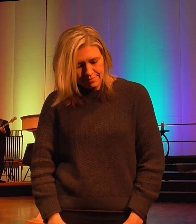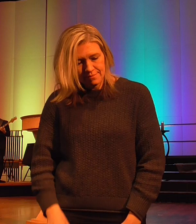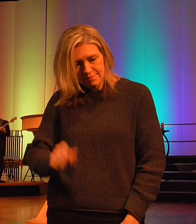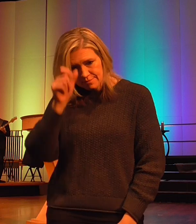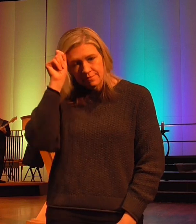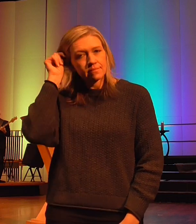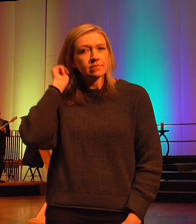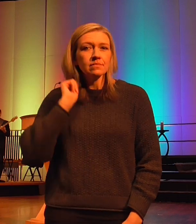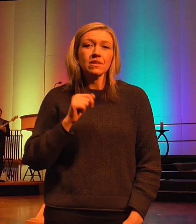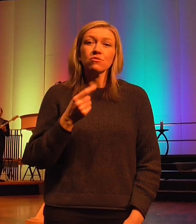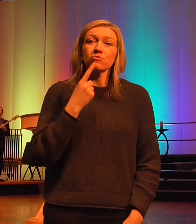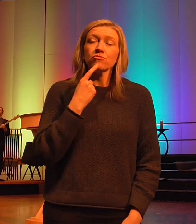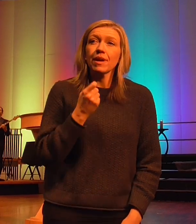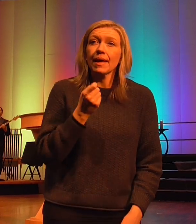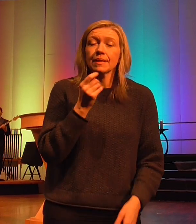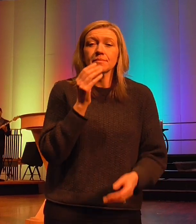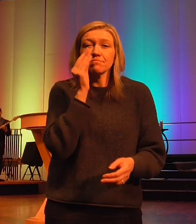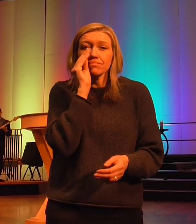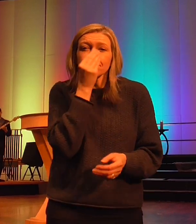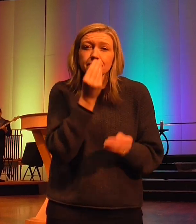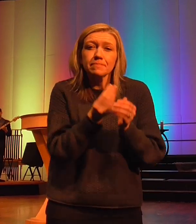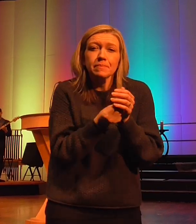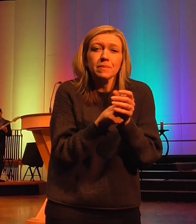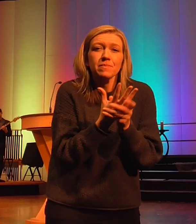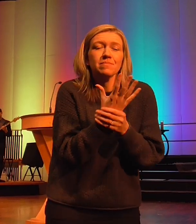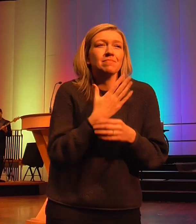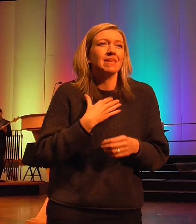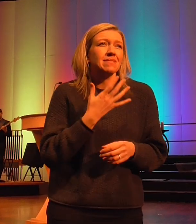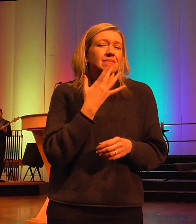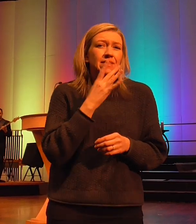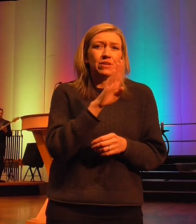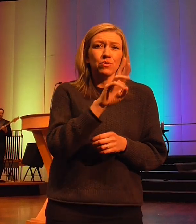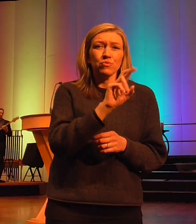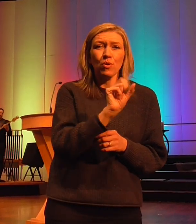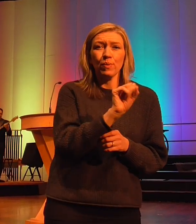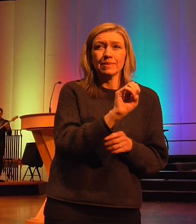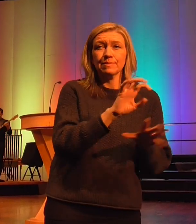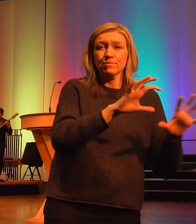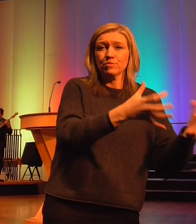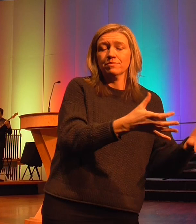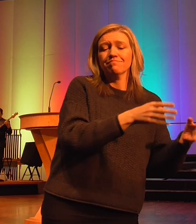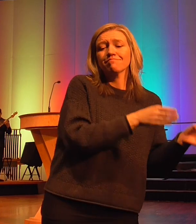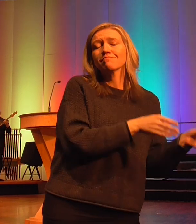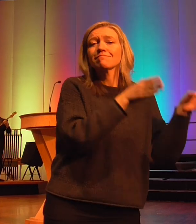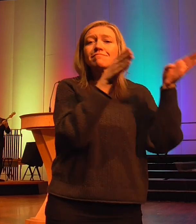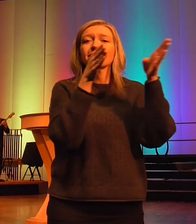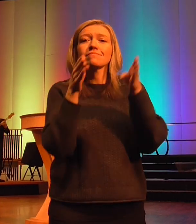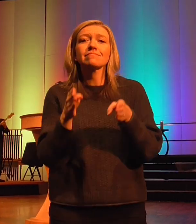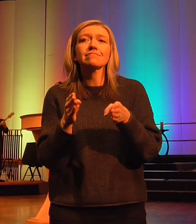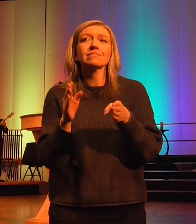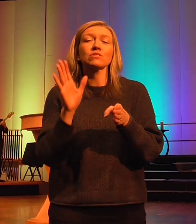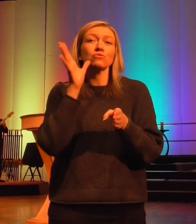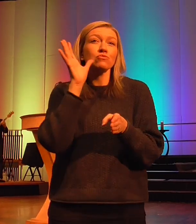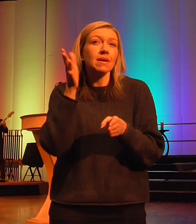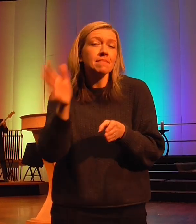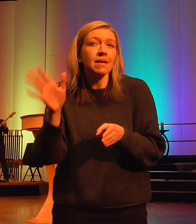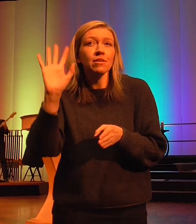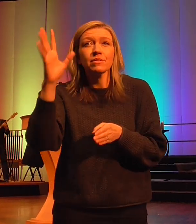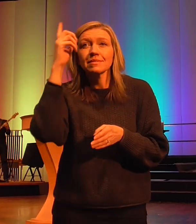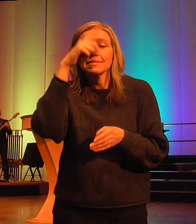From a red bud on my favorite rose bush to the smile on a grandmother's